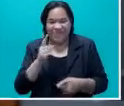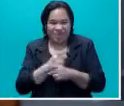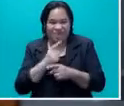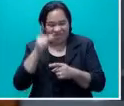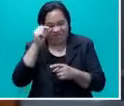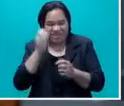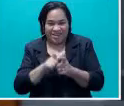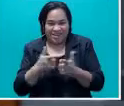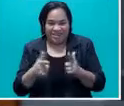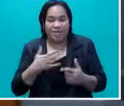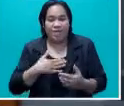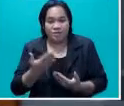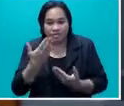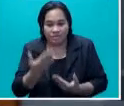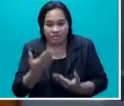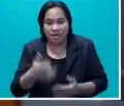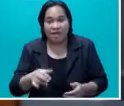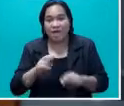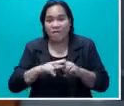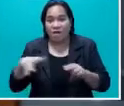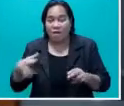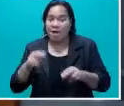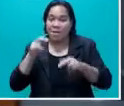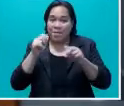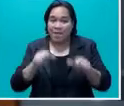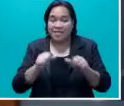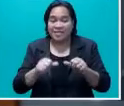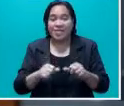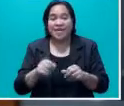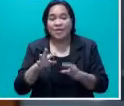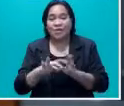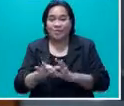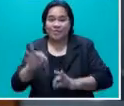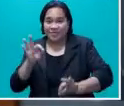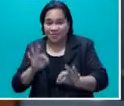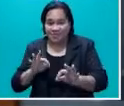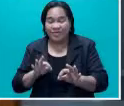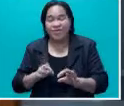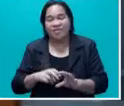And I also acknowledge the former President, His Excellency Mr. George Connerotte, for